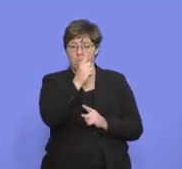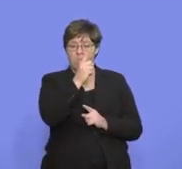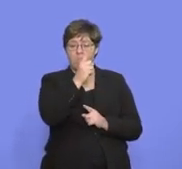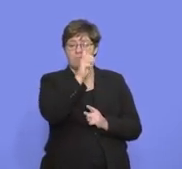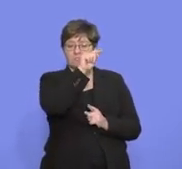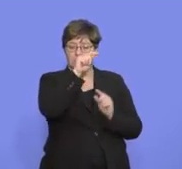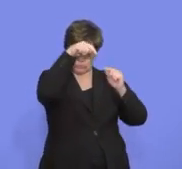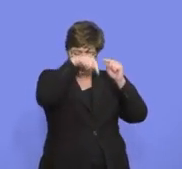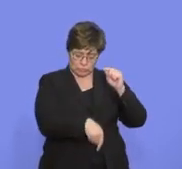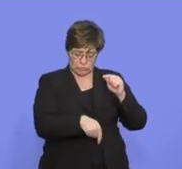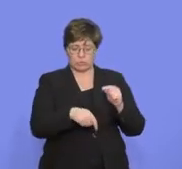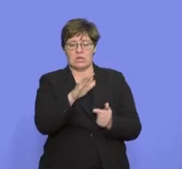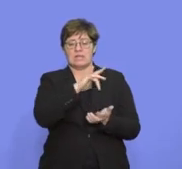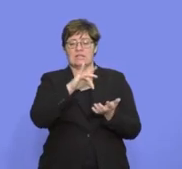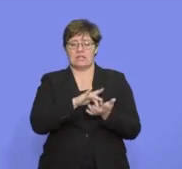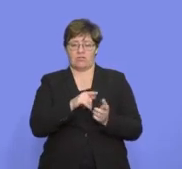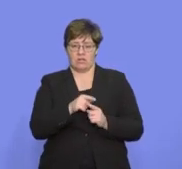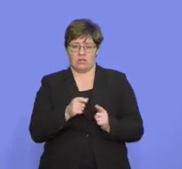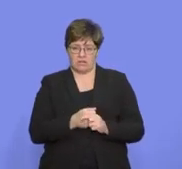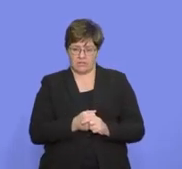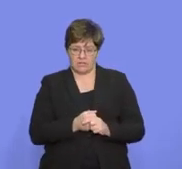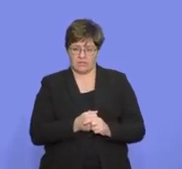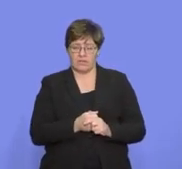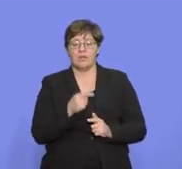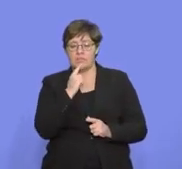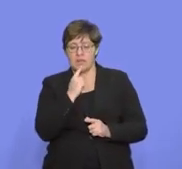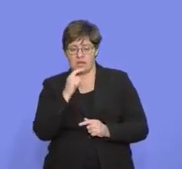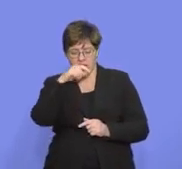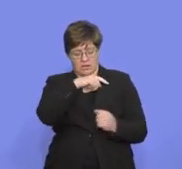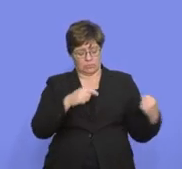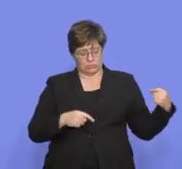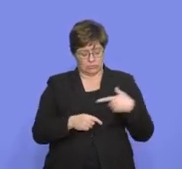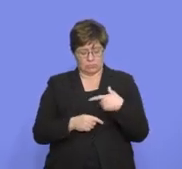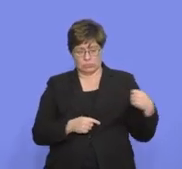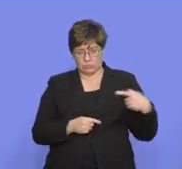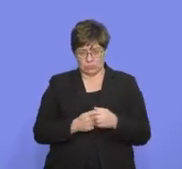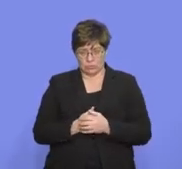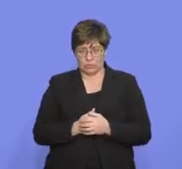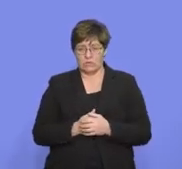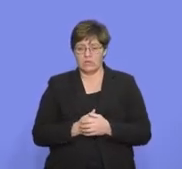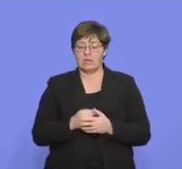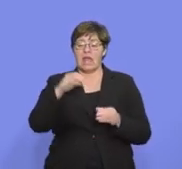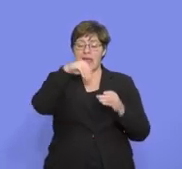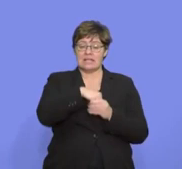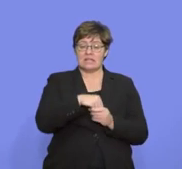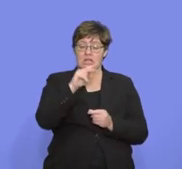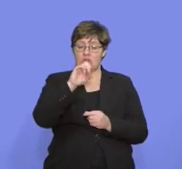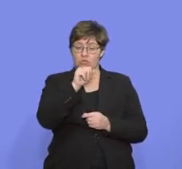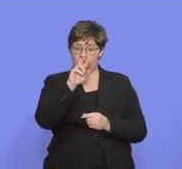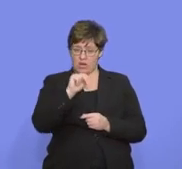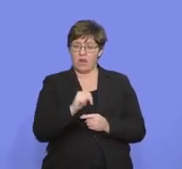at the bottom. Central nervous system. That's the direction of the impulse. Next one. The interneuron,